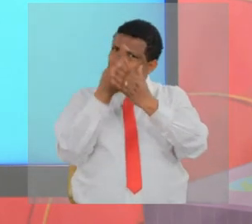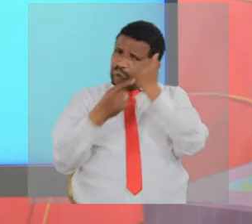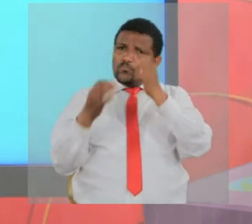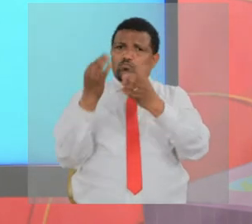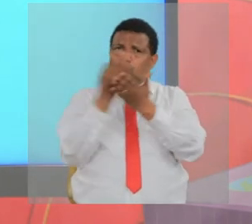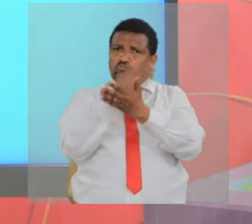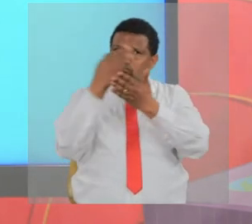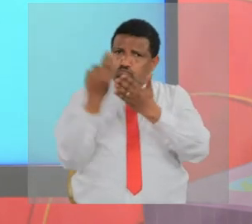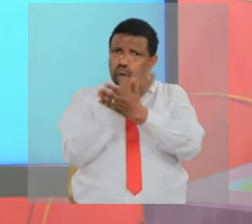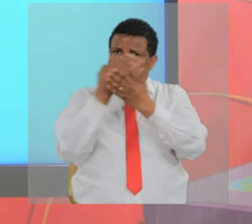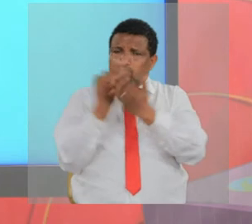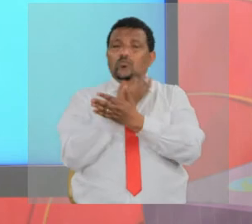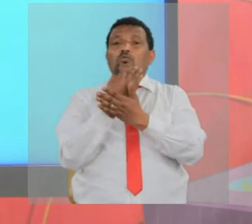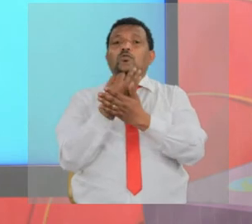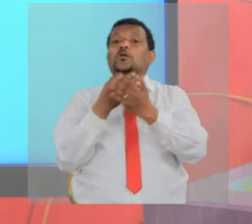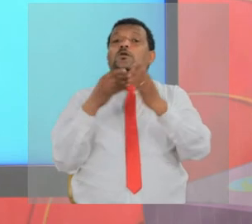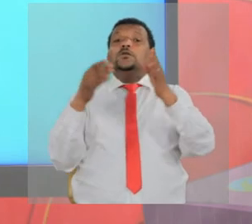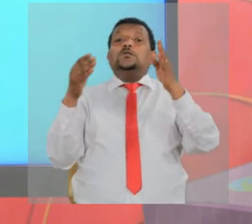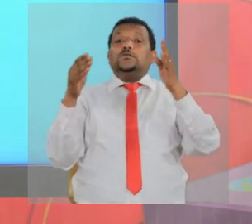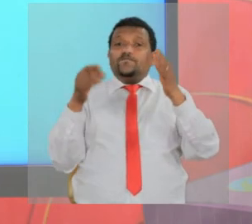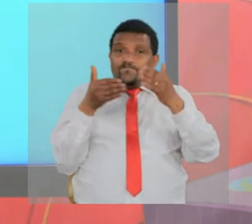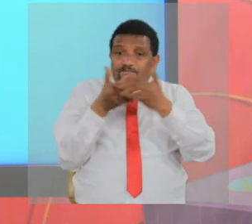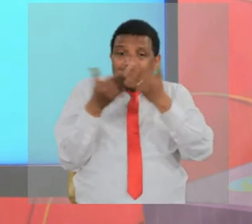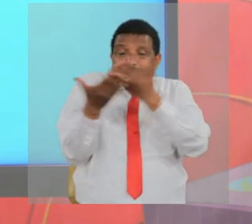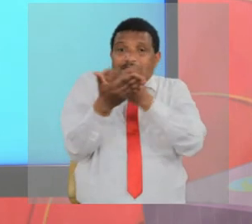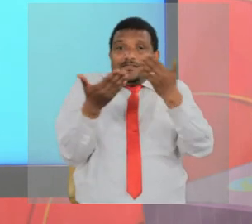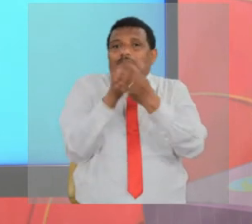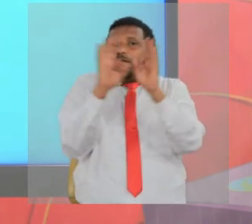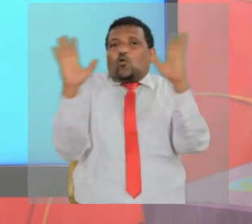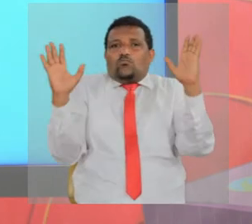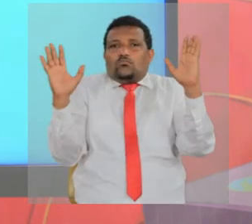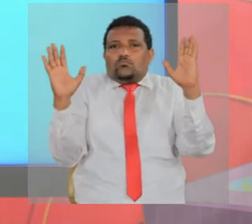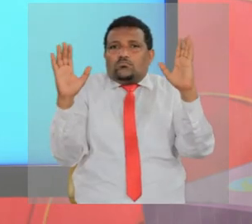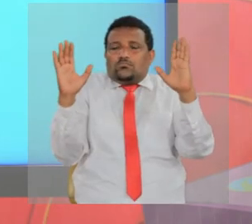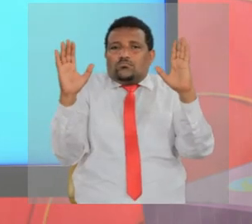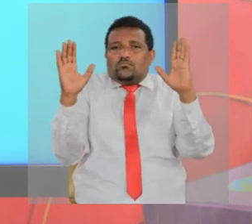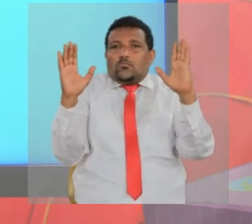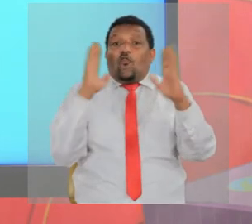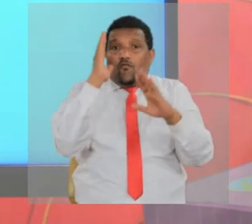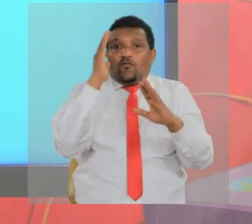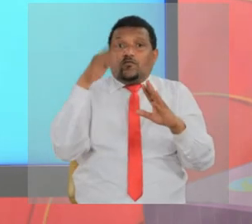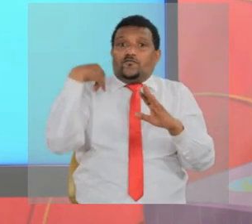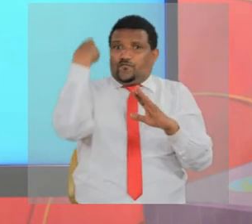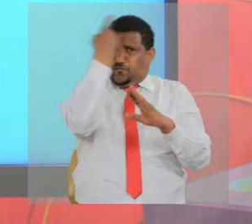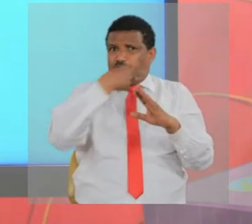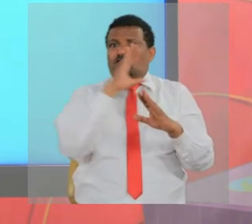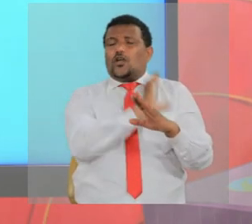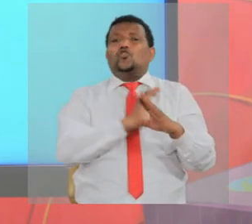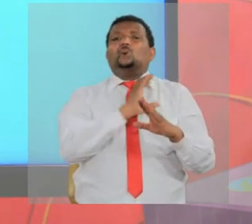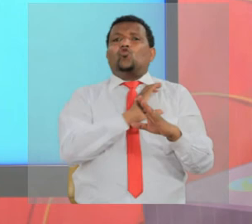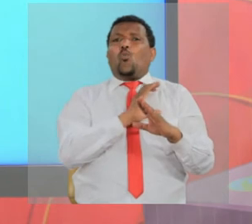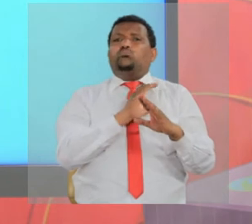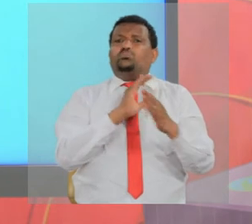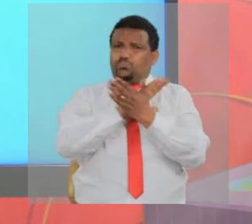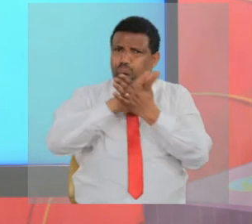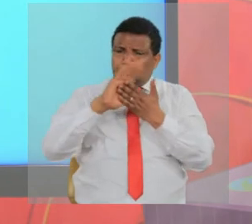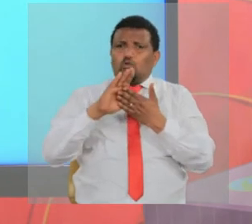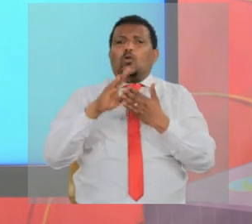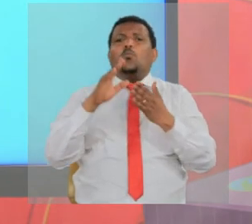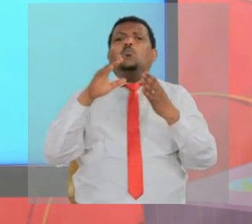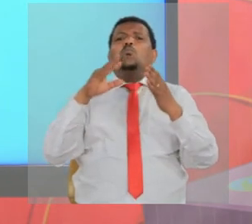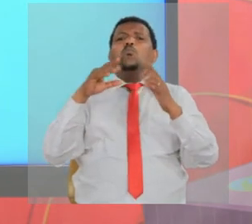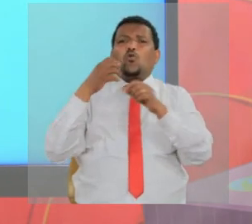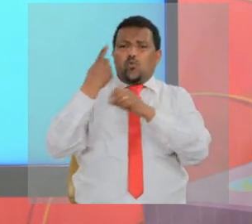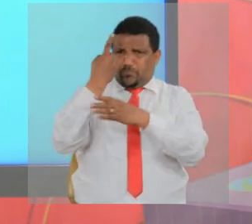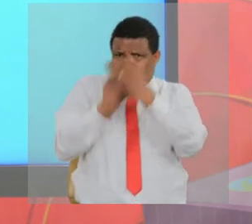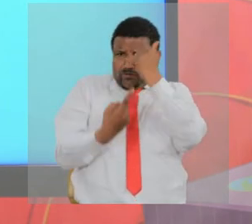the product has no close substitutes. Now let's see the features of pure monopoly. First of all, there is single